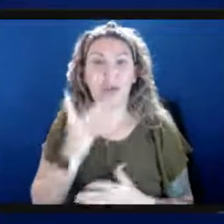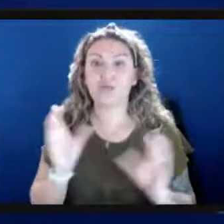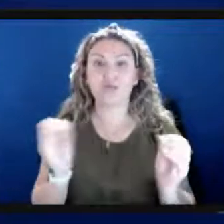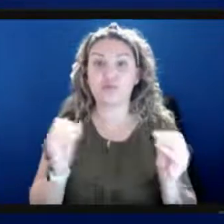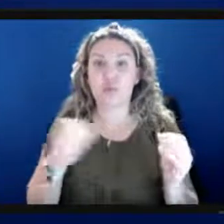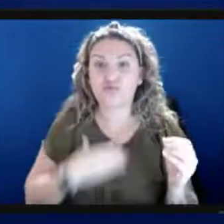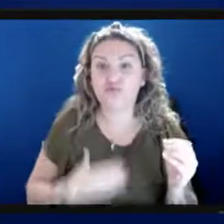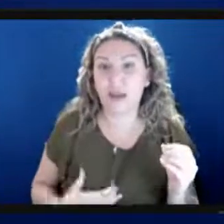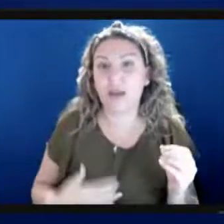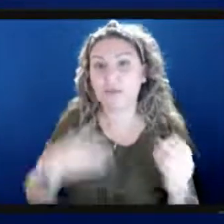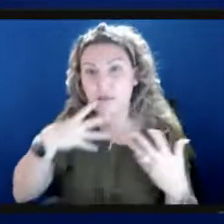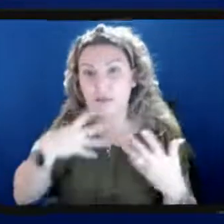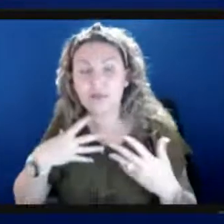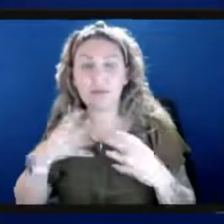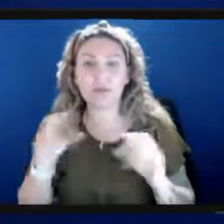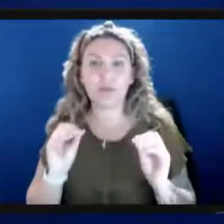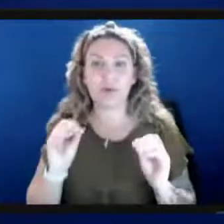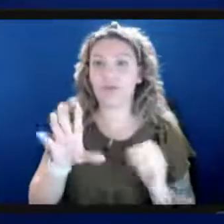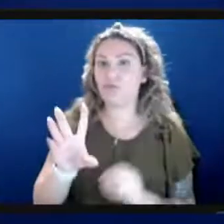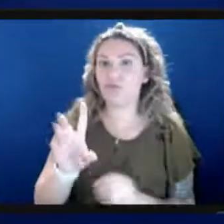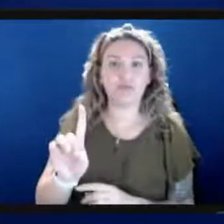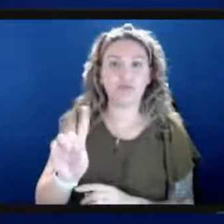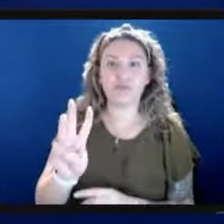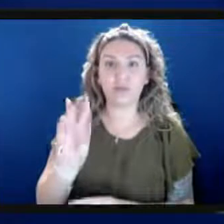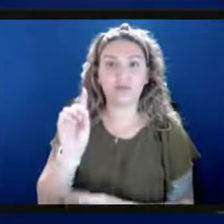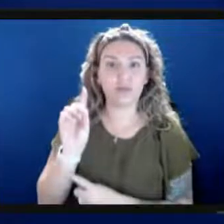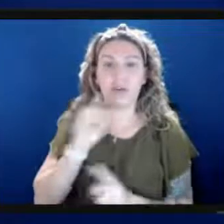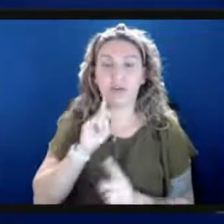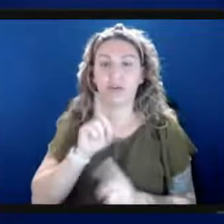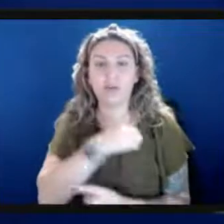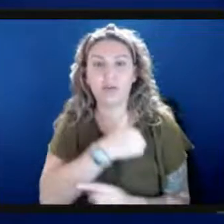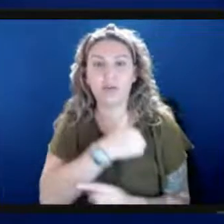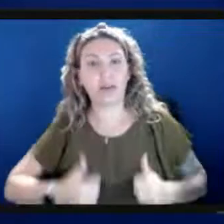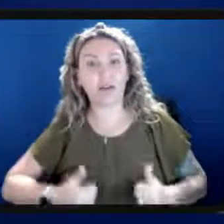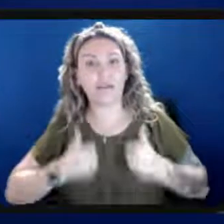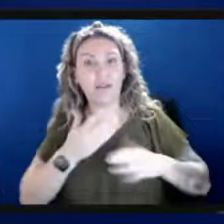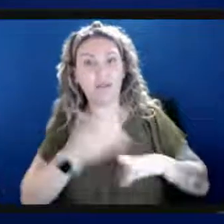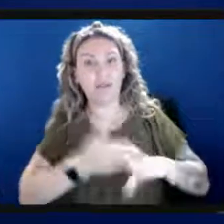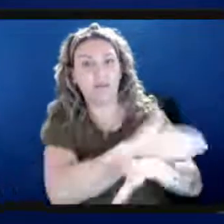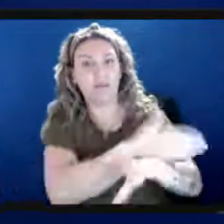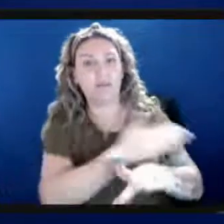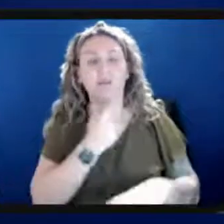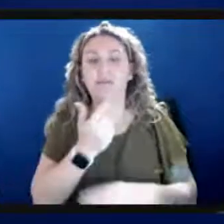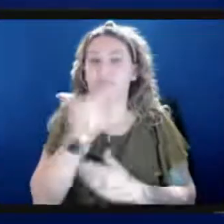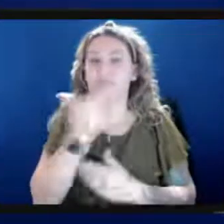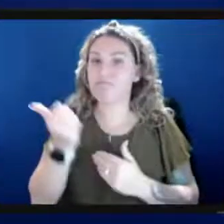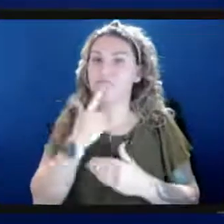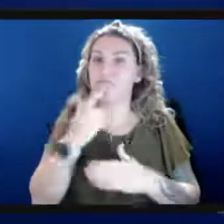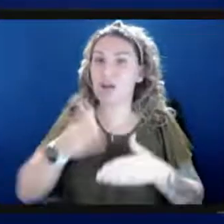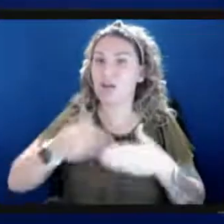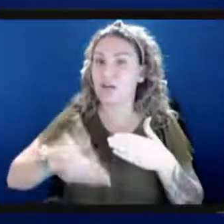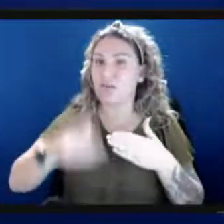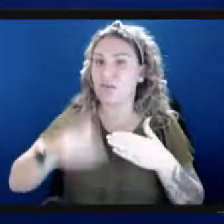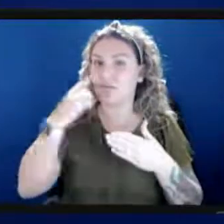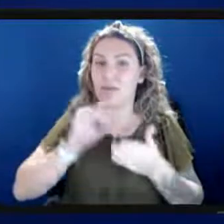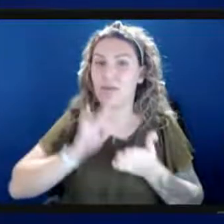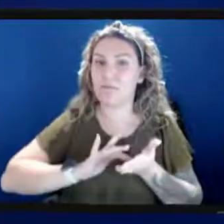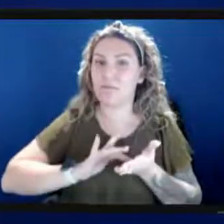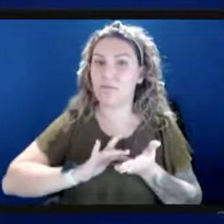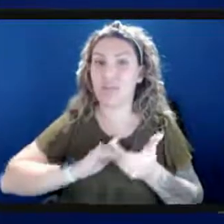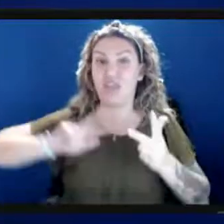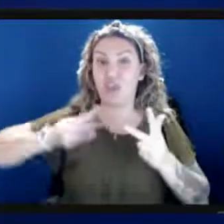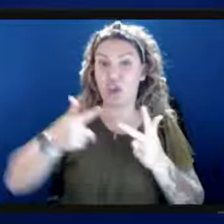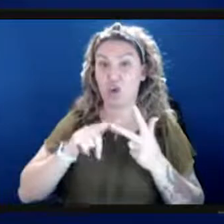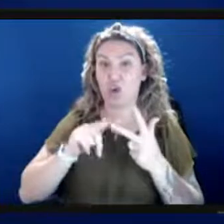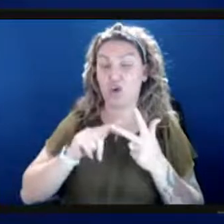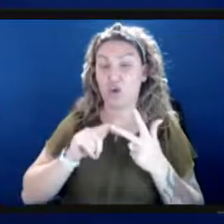withdrawal symptoms, they do better, quality of life again improves, and they have better outcomes with this medication. The third medication that we have